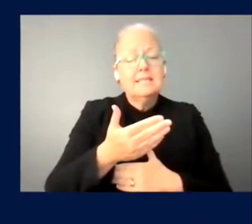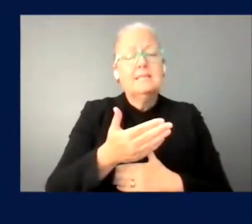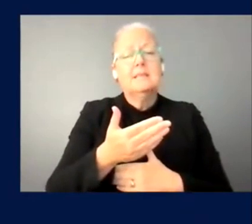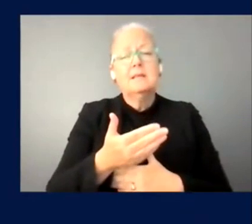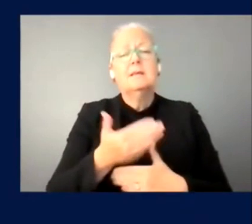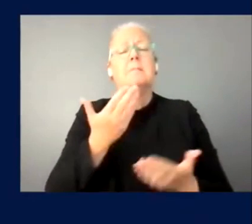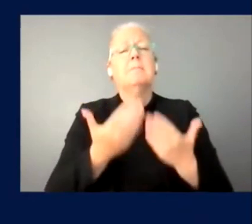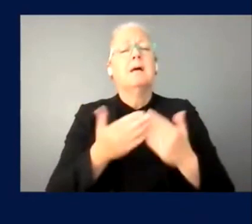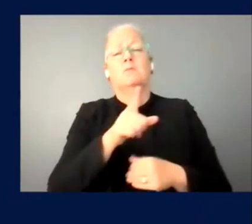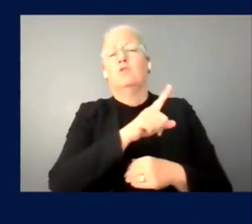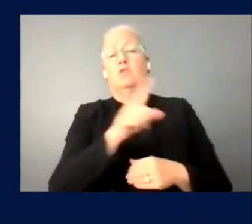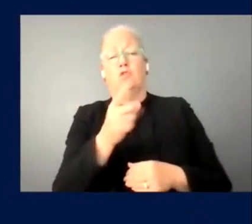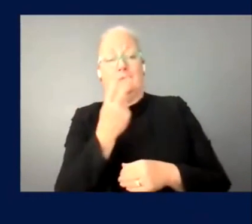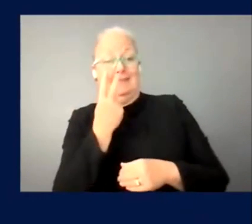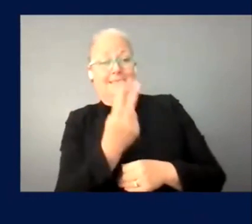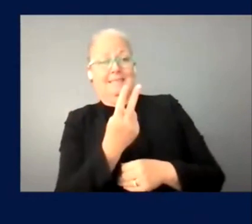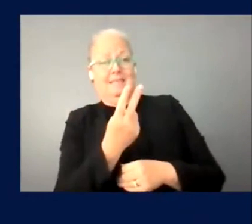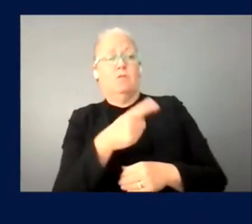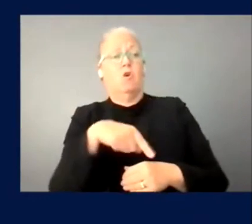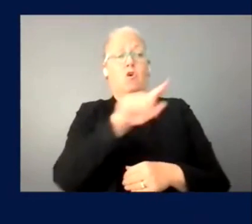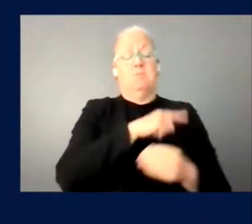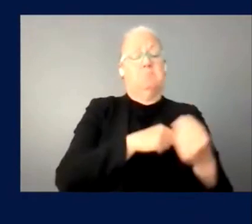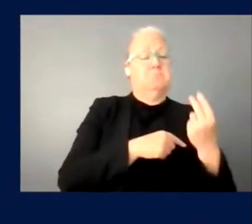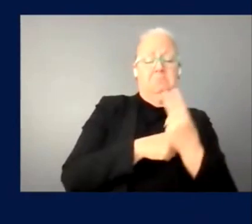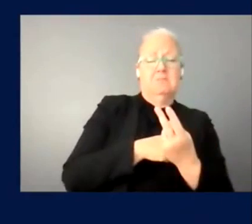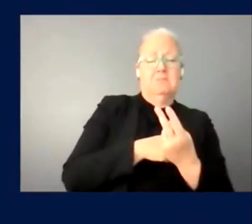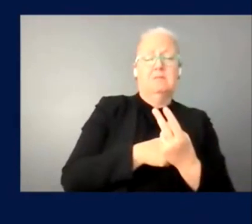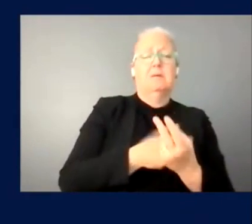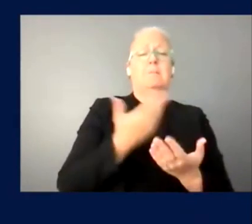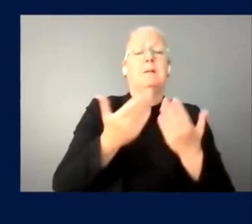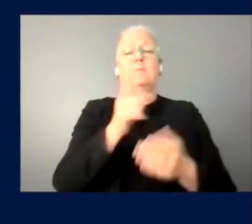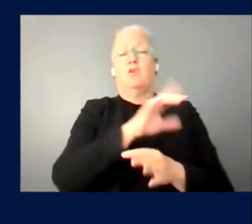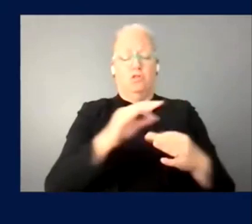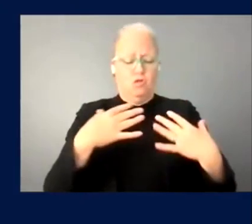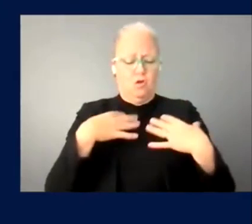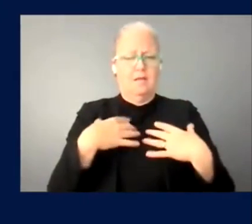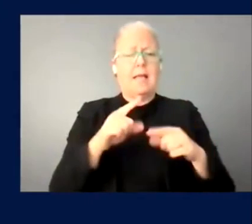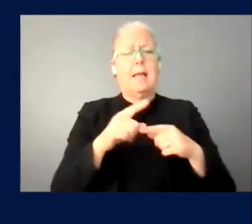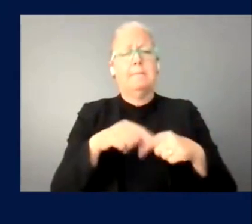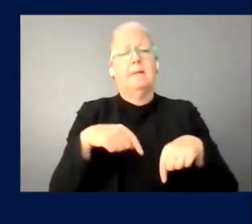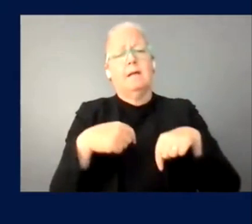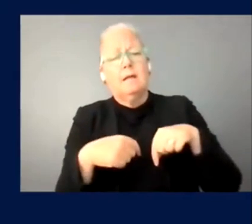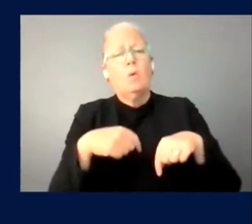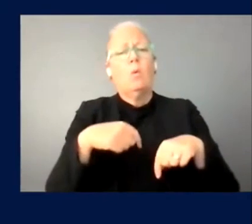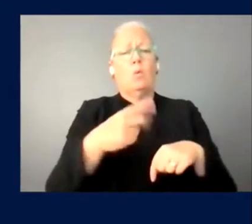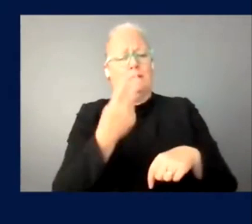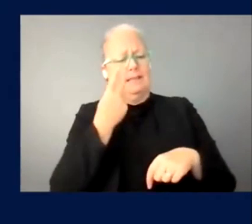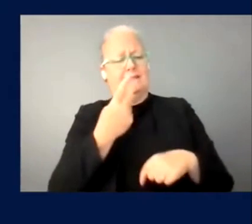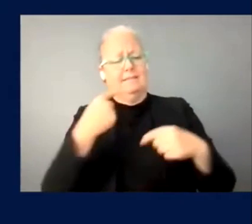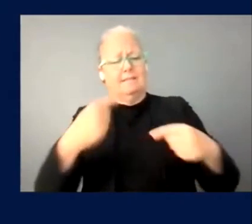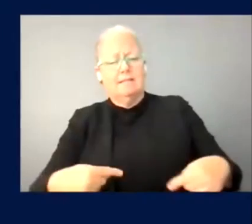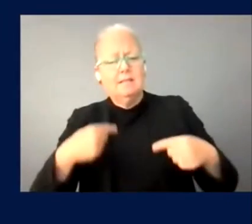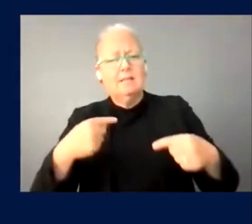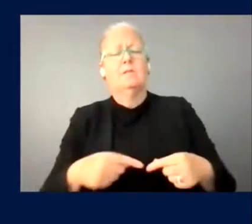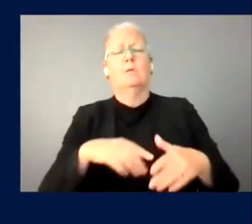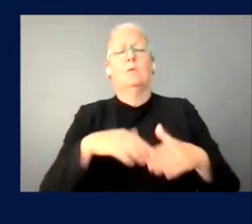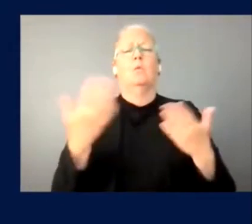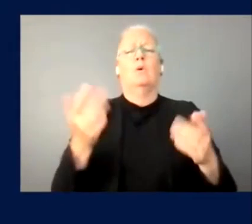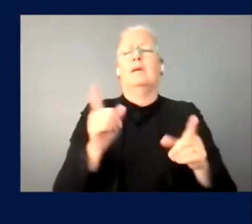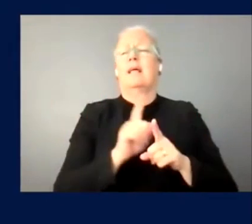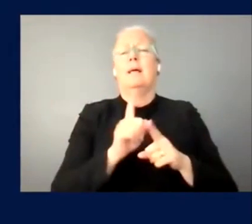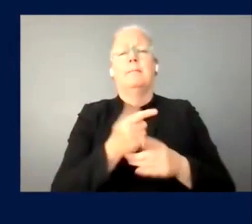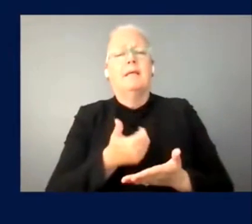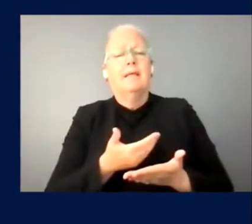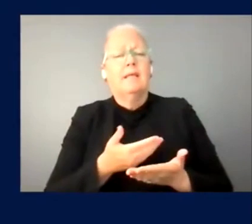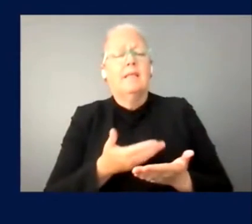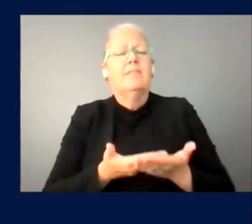others. And this can be because they're not physical or the person doesn't evidently use assistive technology or equipment. So a